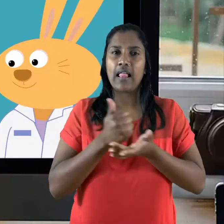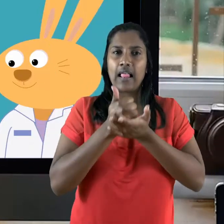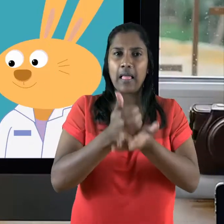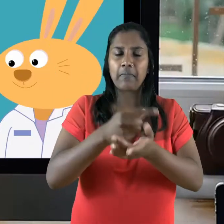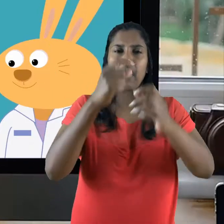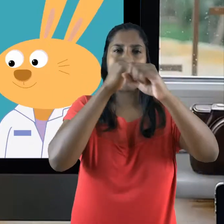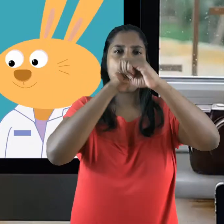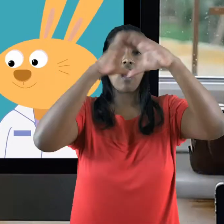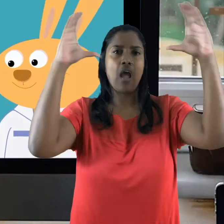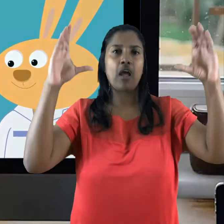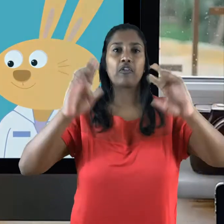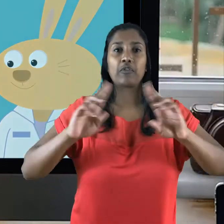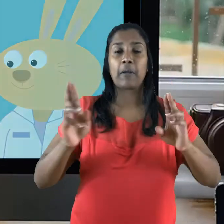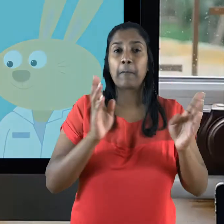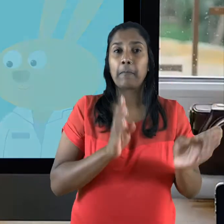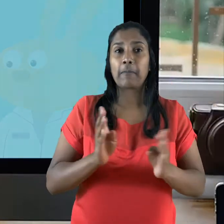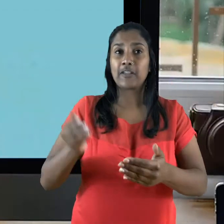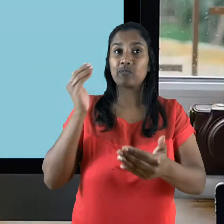important appointment.